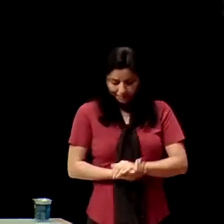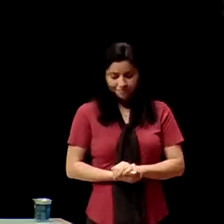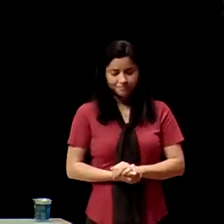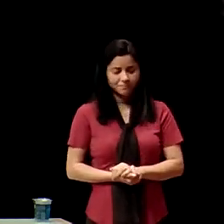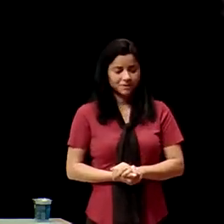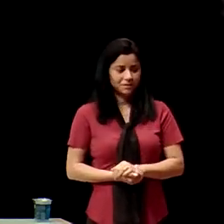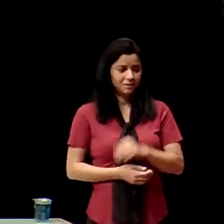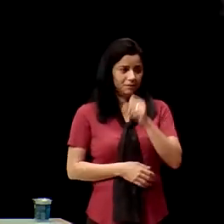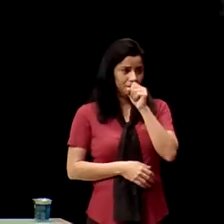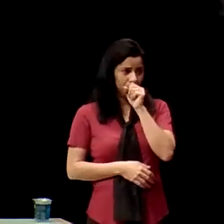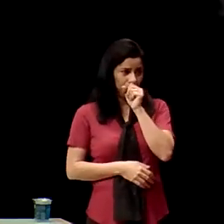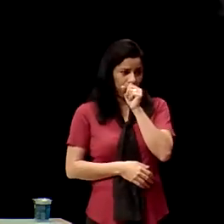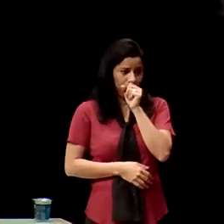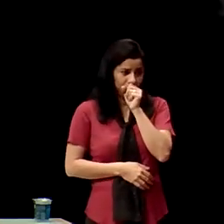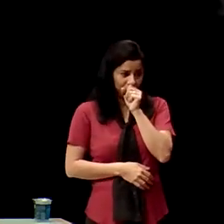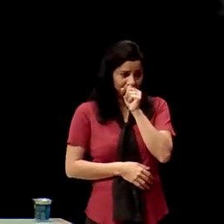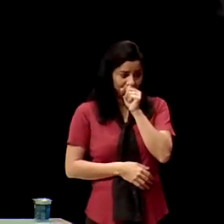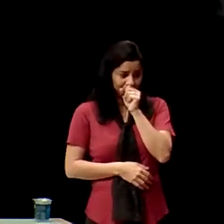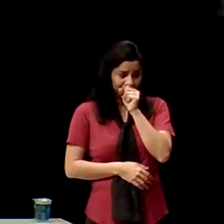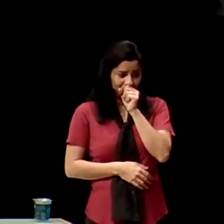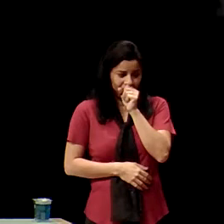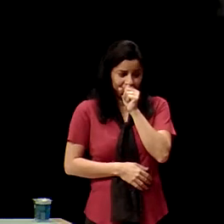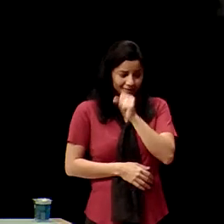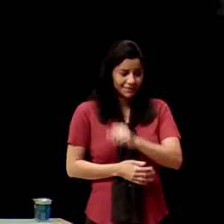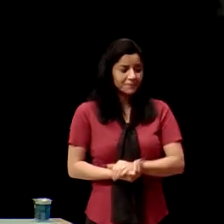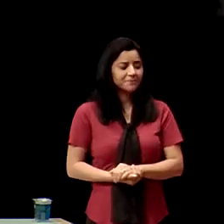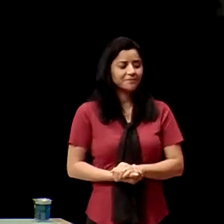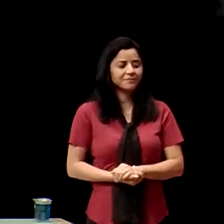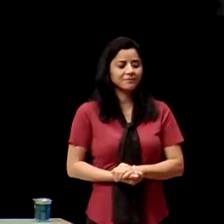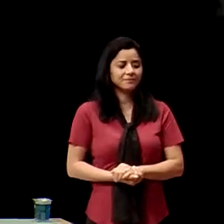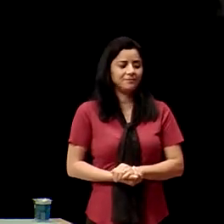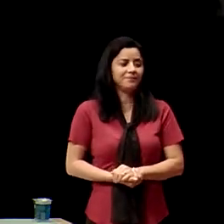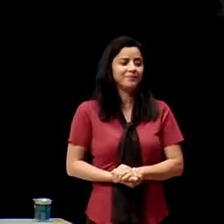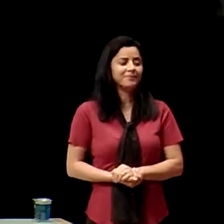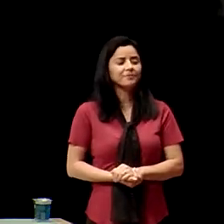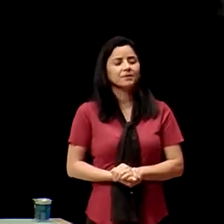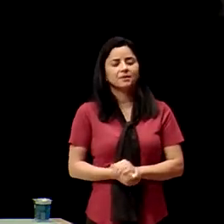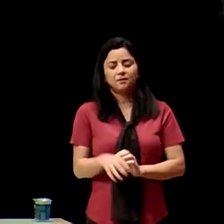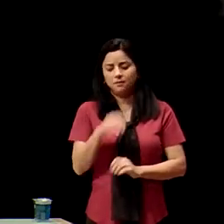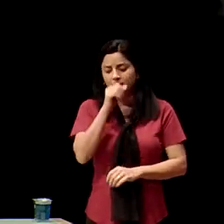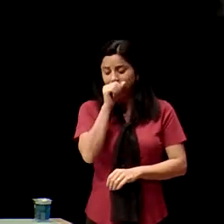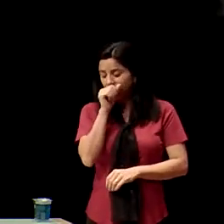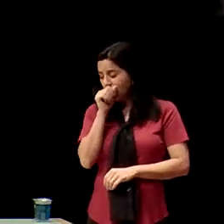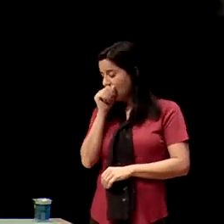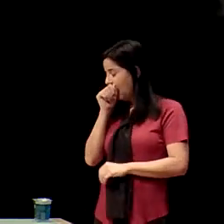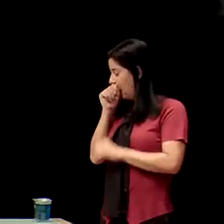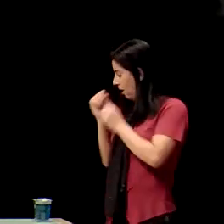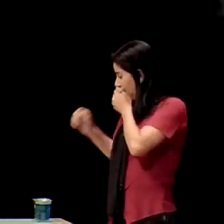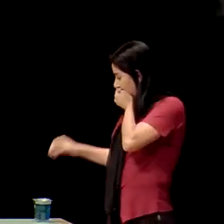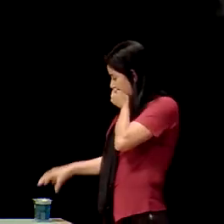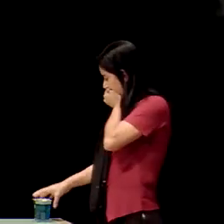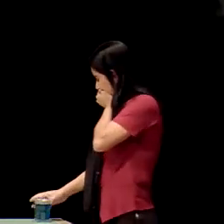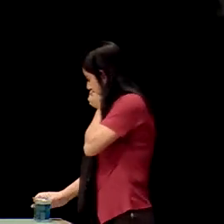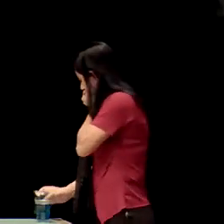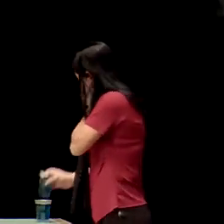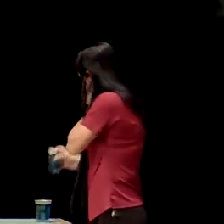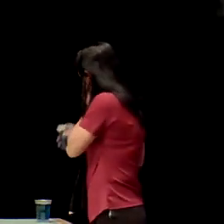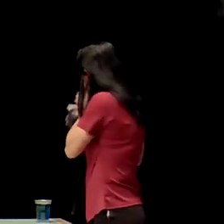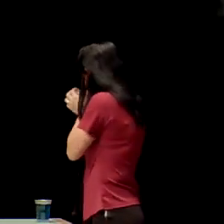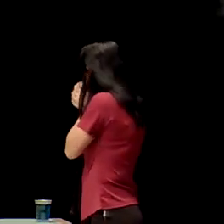significant differences between national educational and welfare